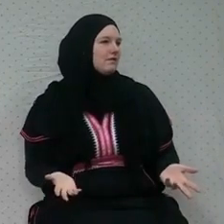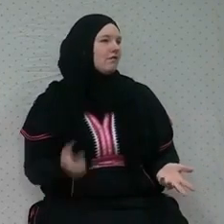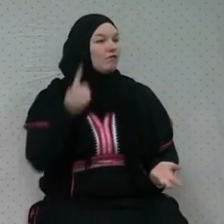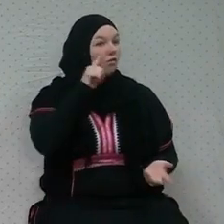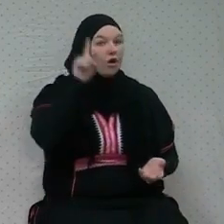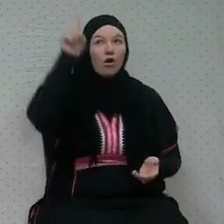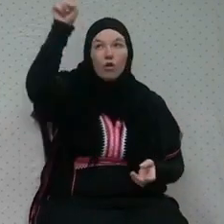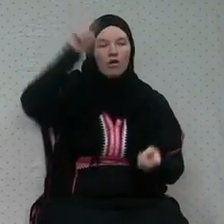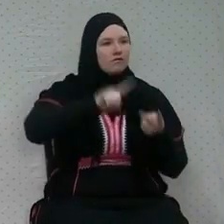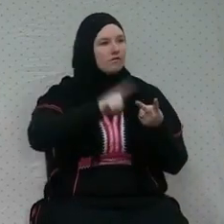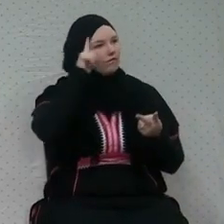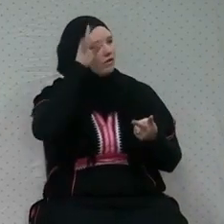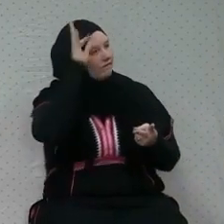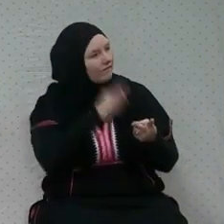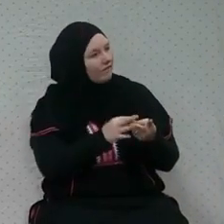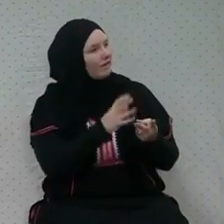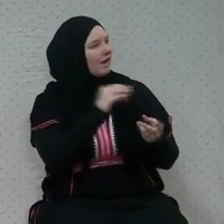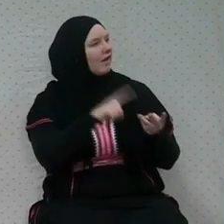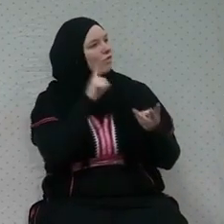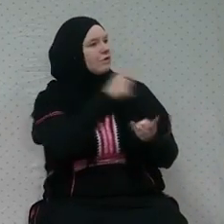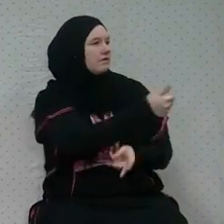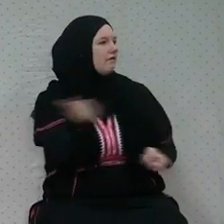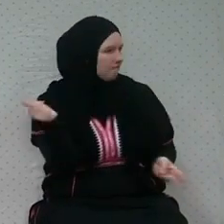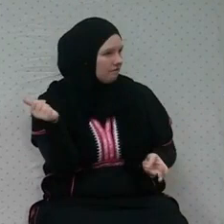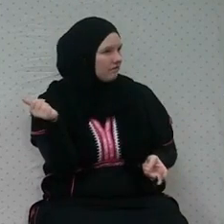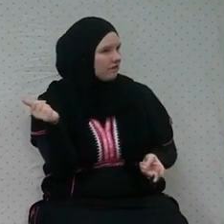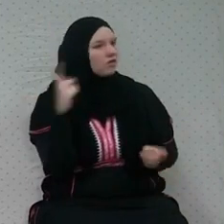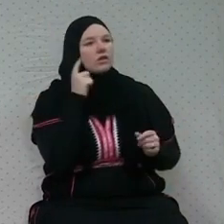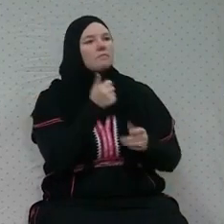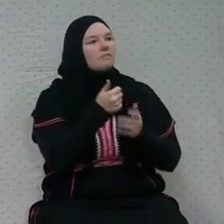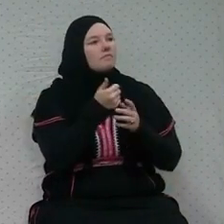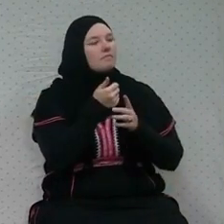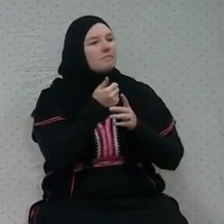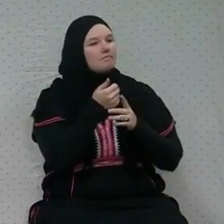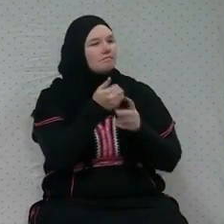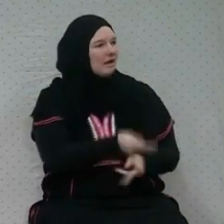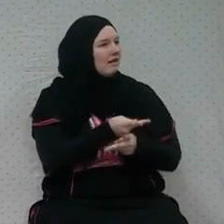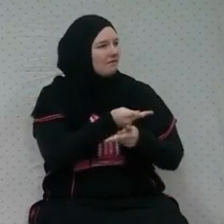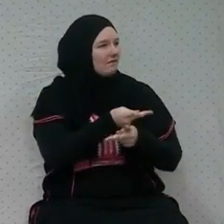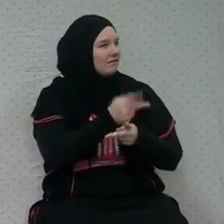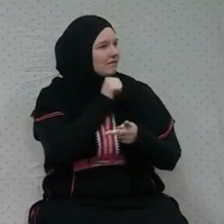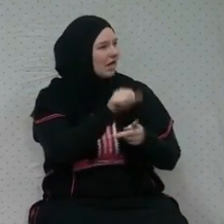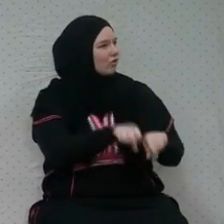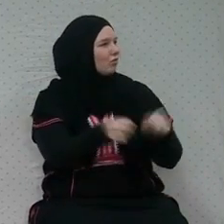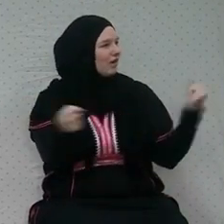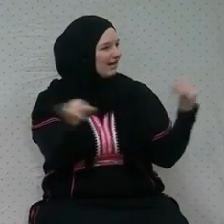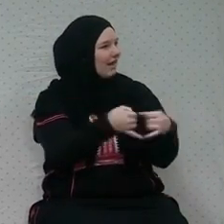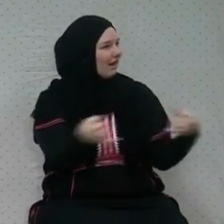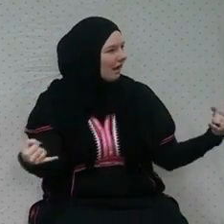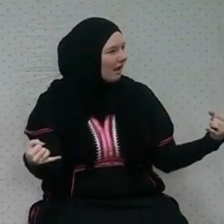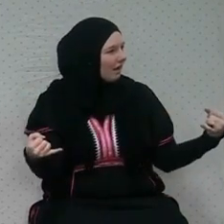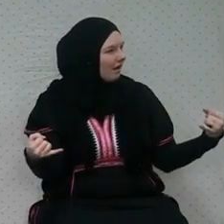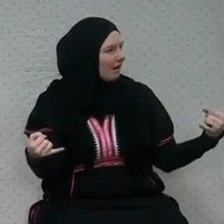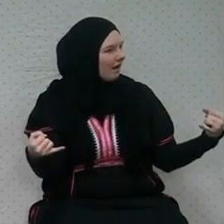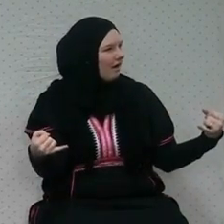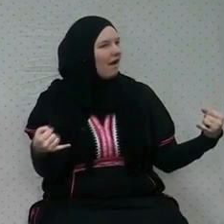and for your own religion. So we have to be careful not to cross this line and not to attack